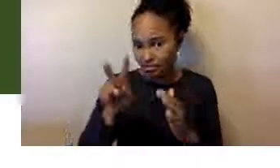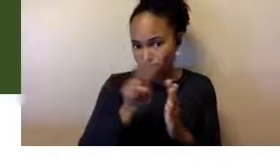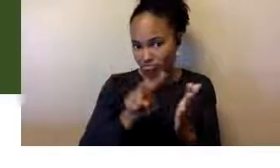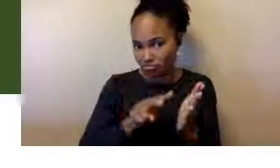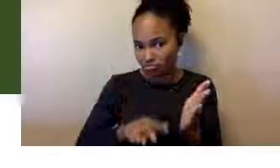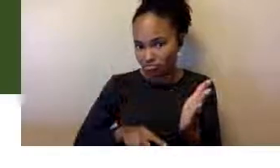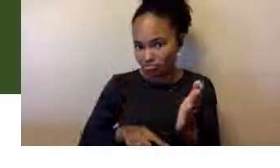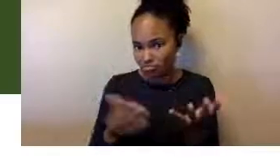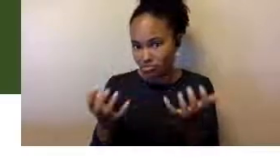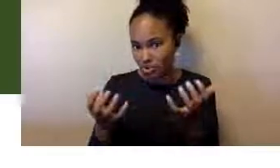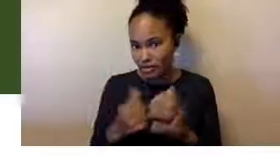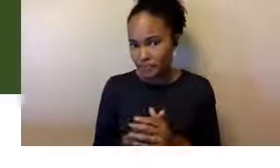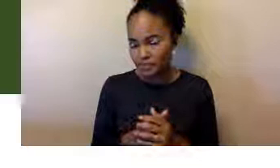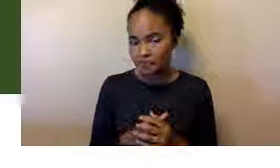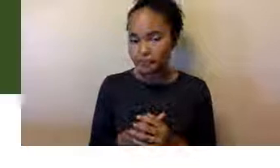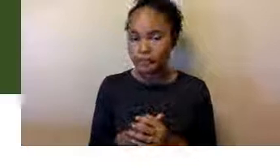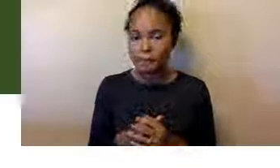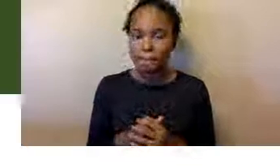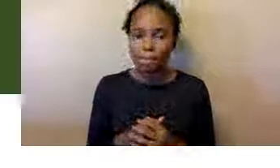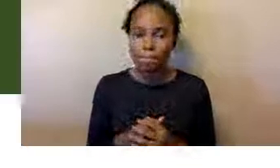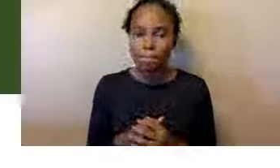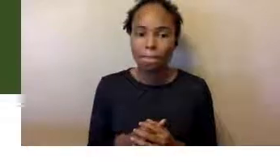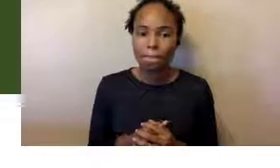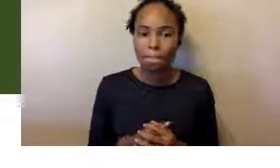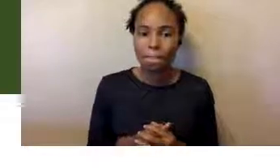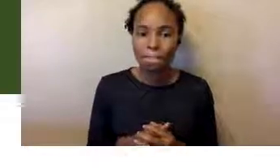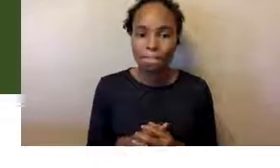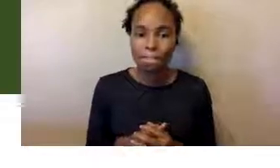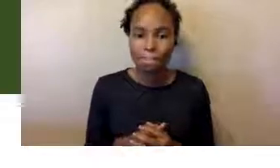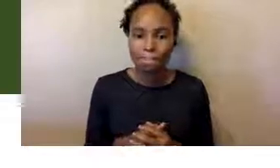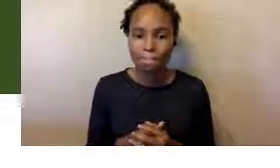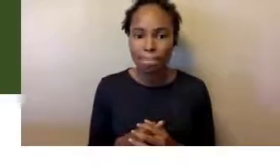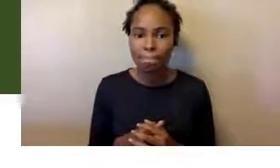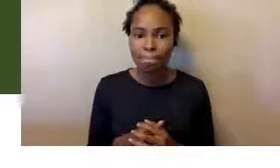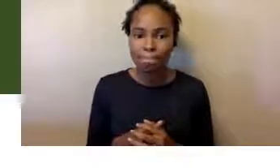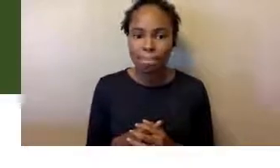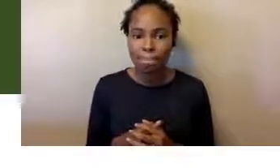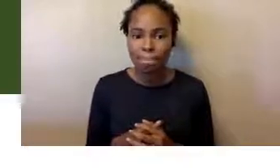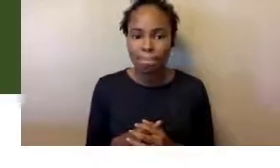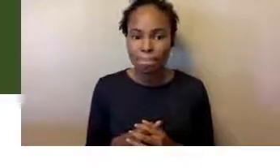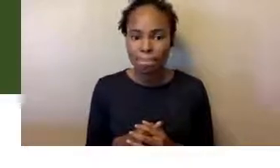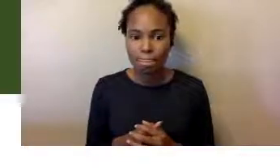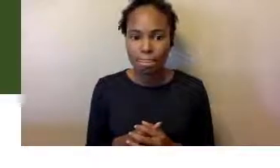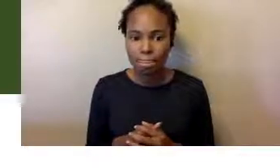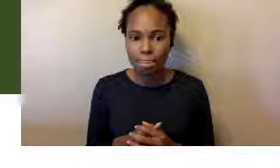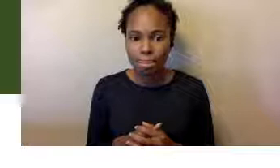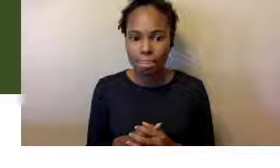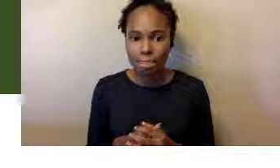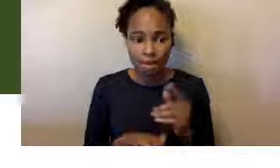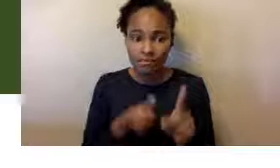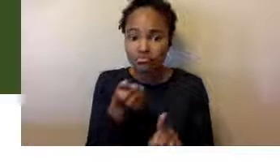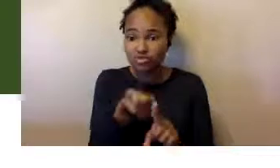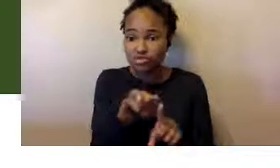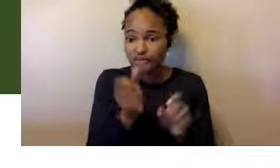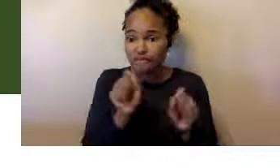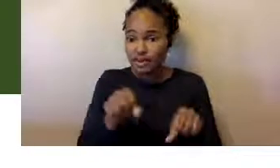its entirety. And provide some recommendations and ideas for reform. And while it's